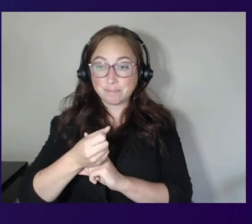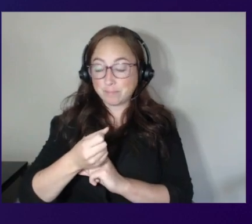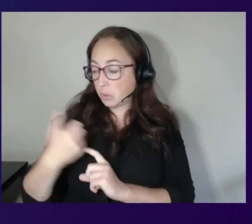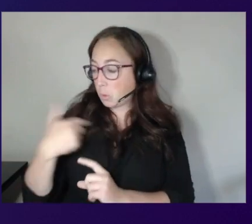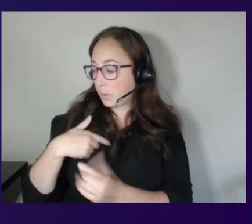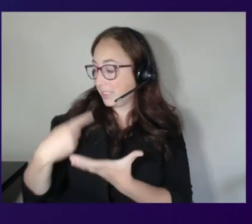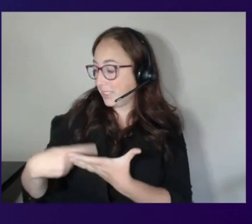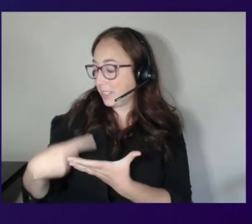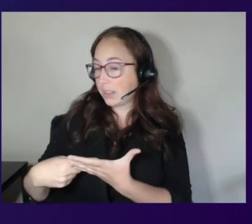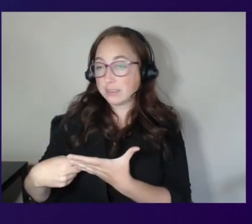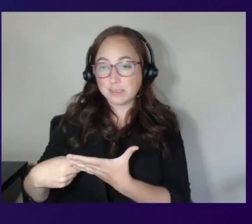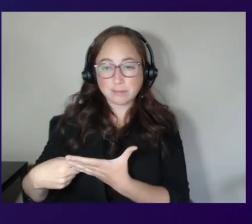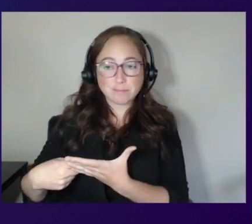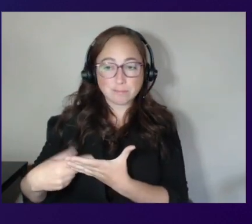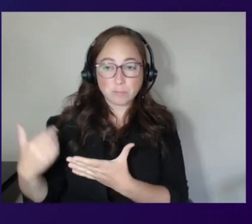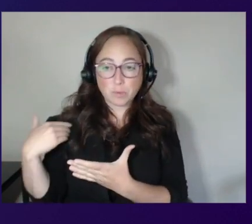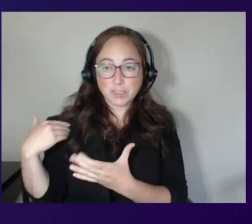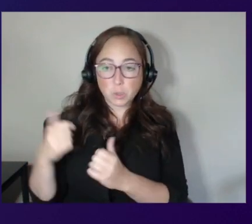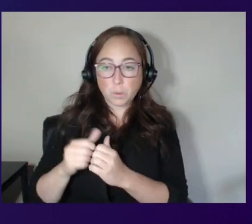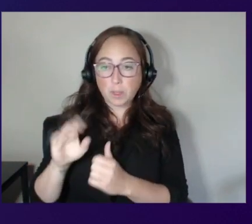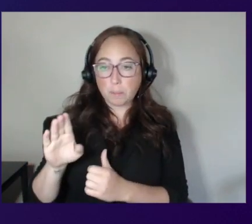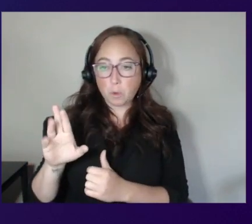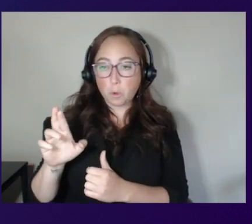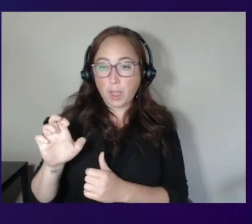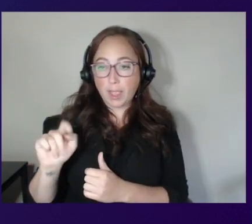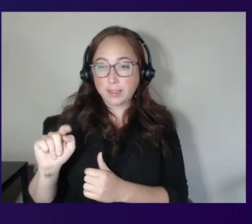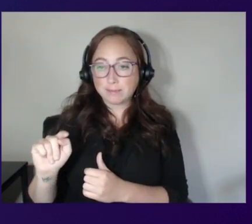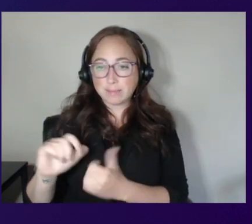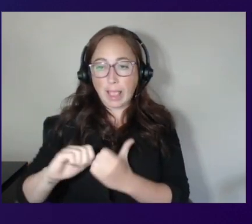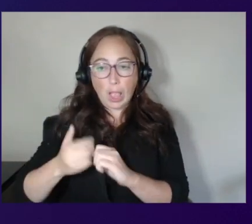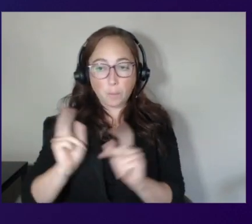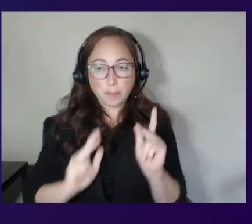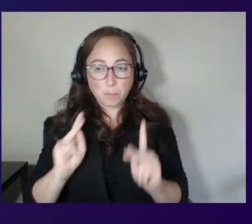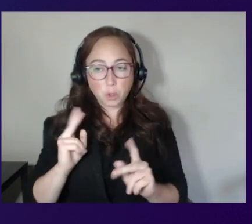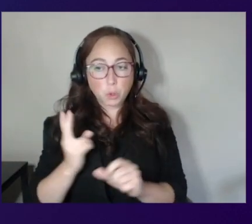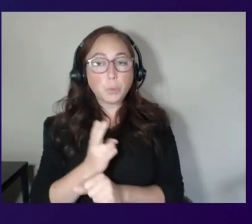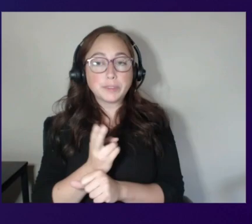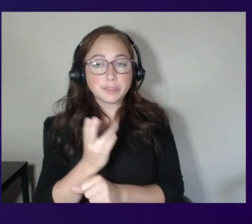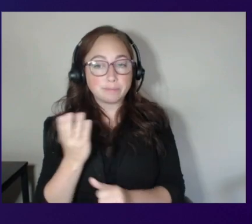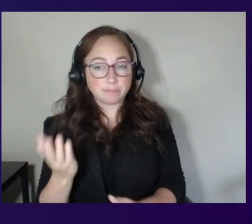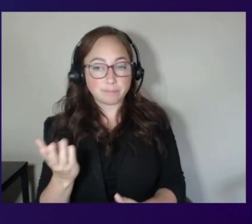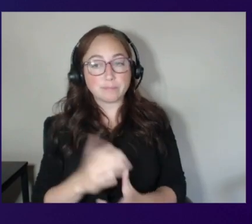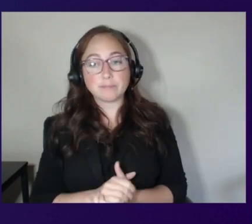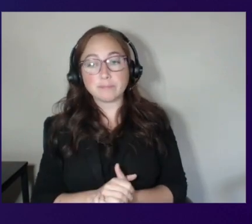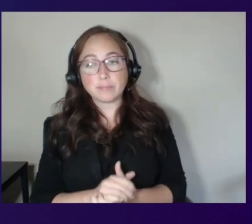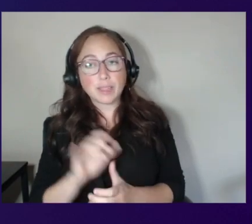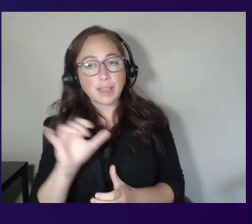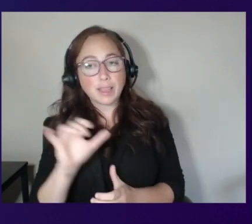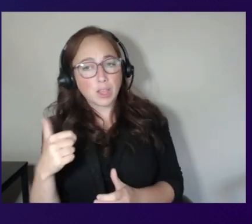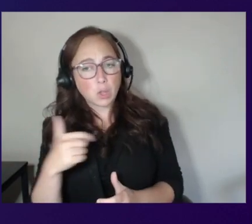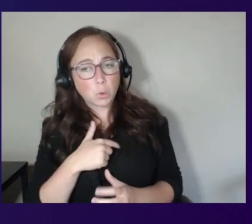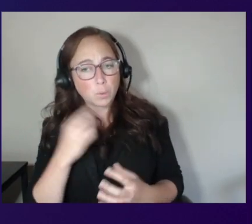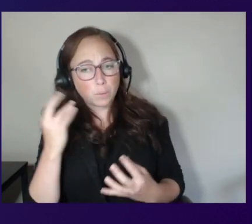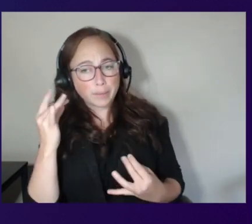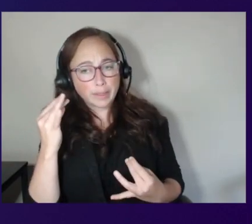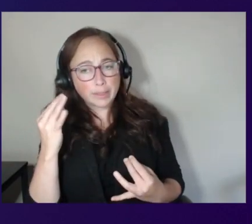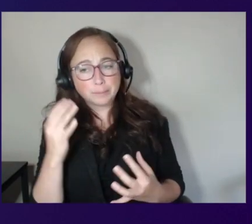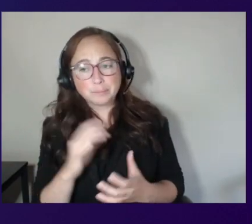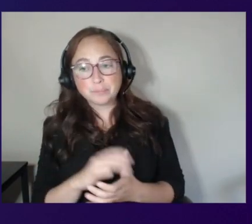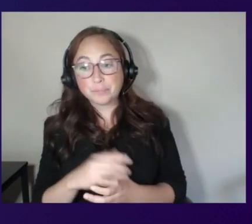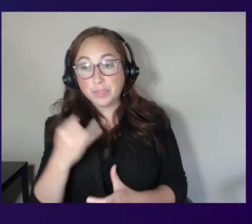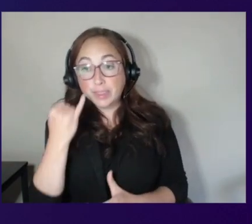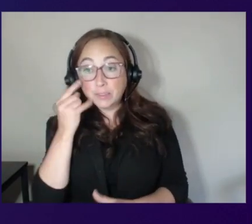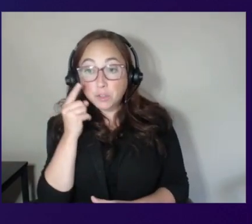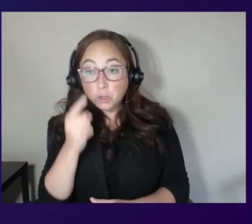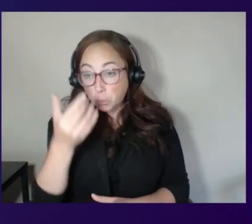about that, what people are doing with it, that type of thing. Yeah, like we were thinking, like if you know